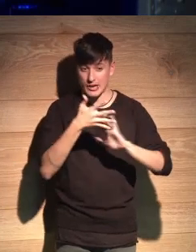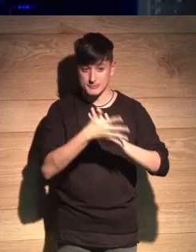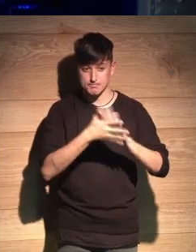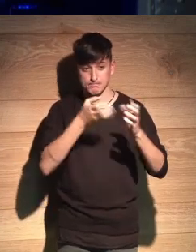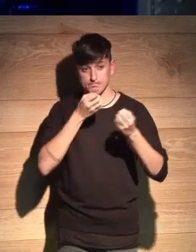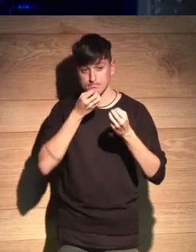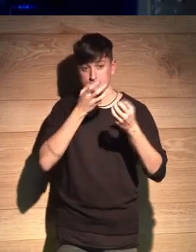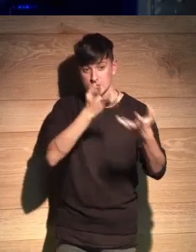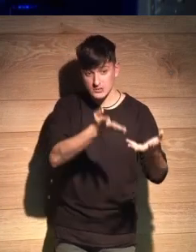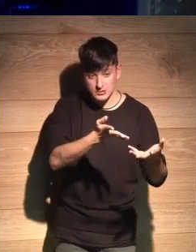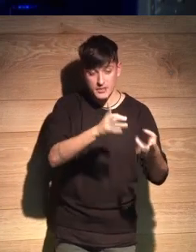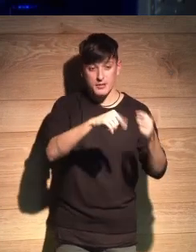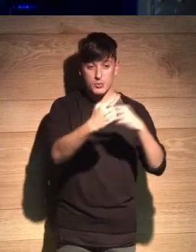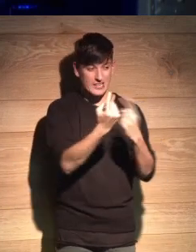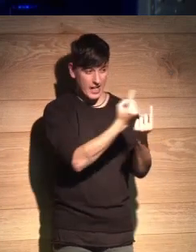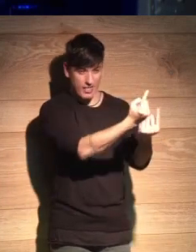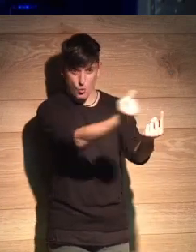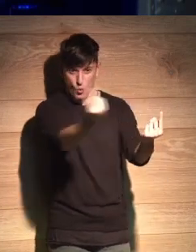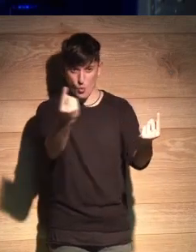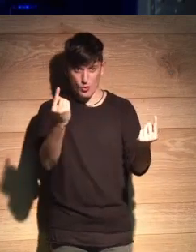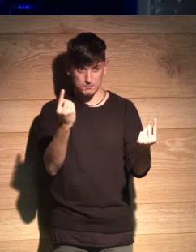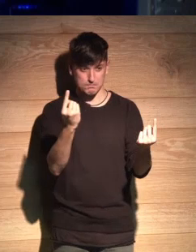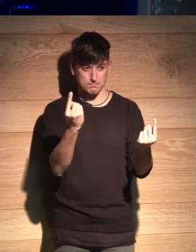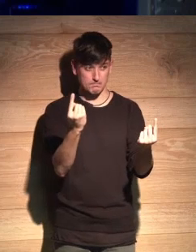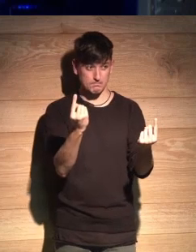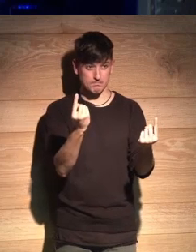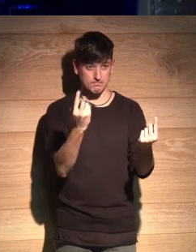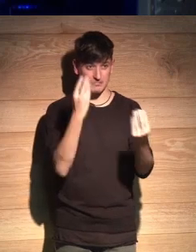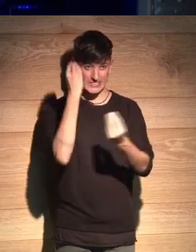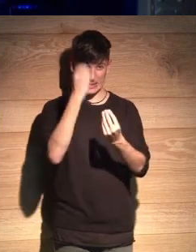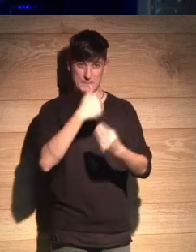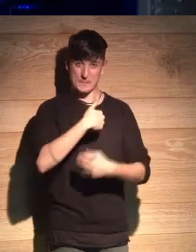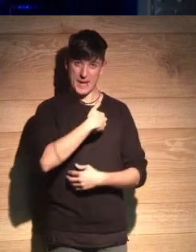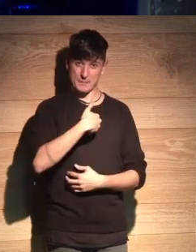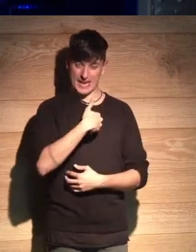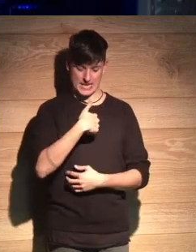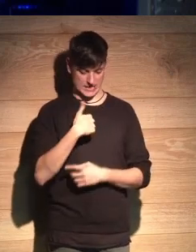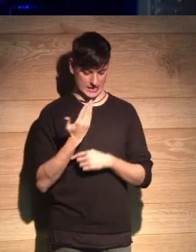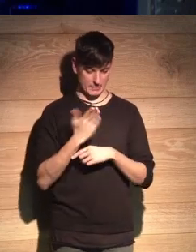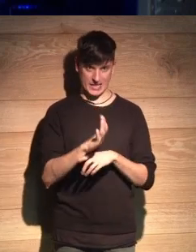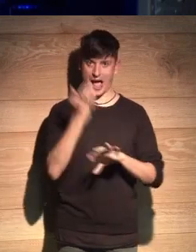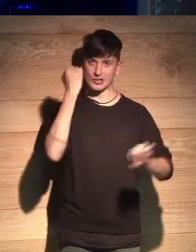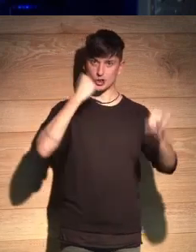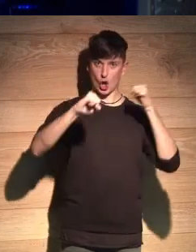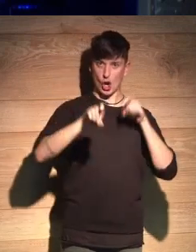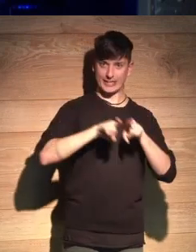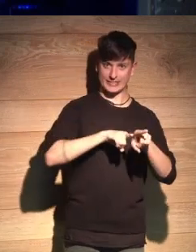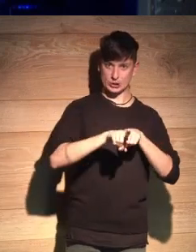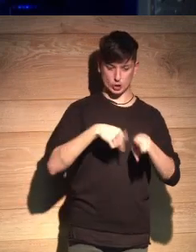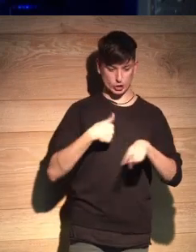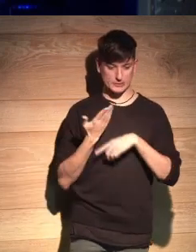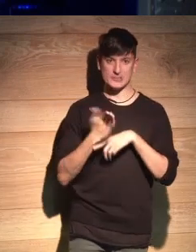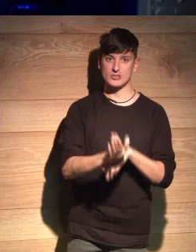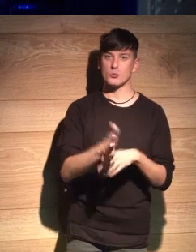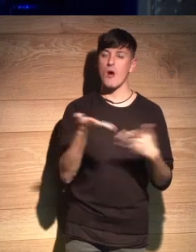So now I'd like to talk to you, and each of you should consider representa como actor crítico. The role